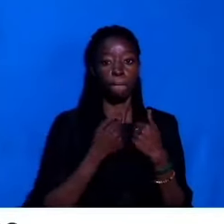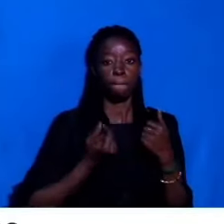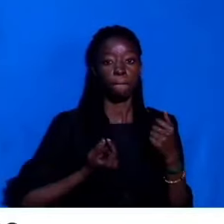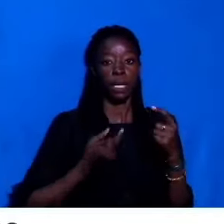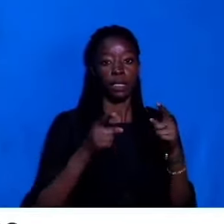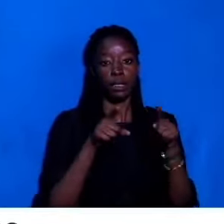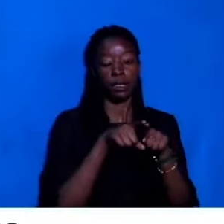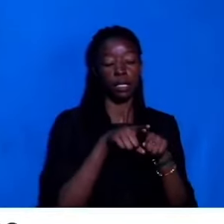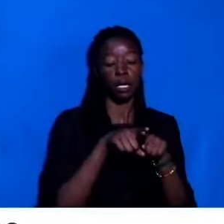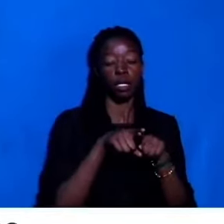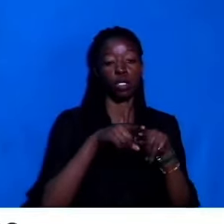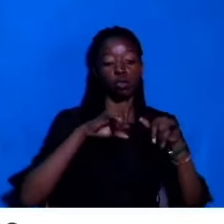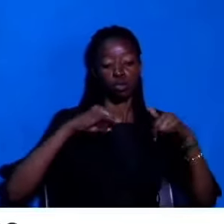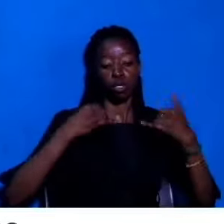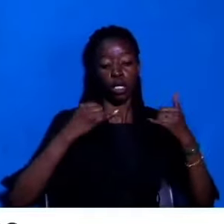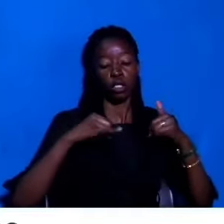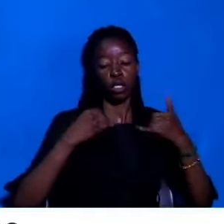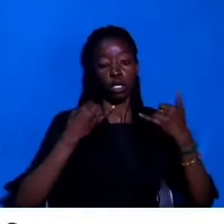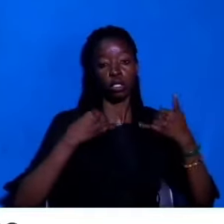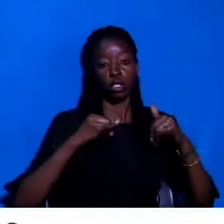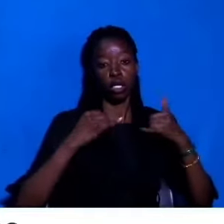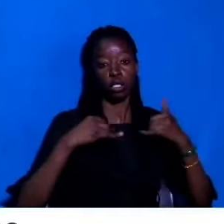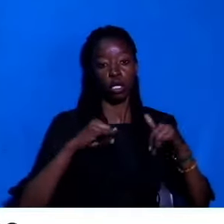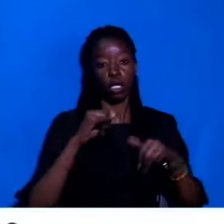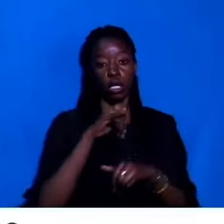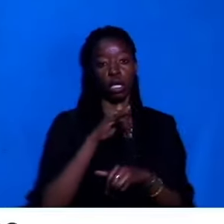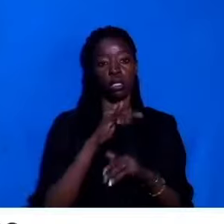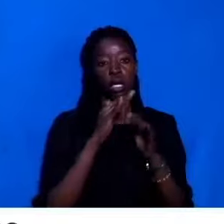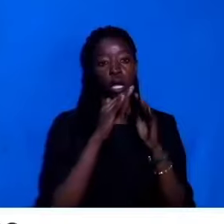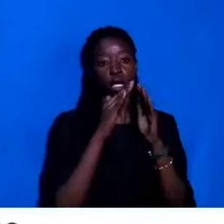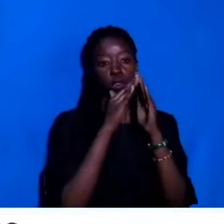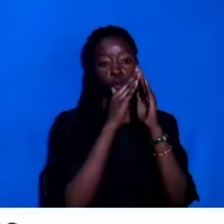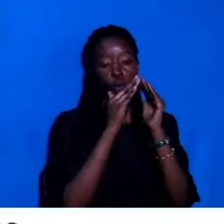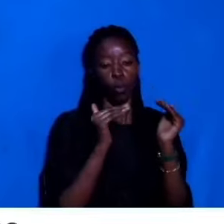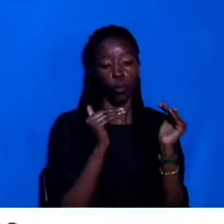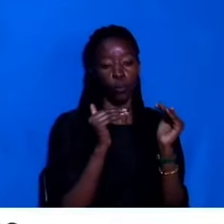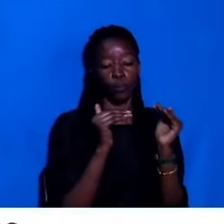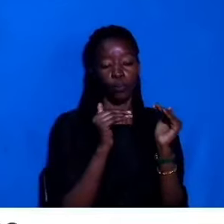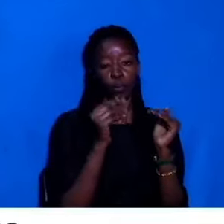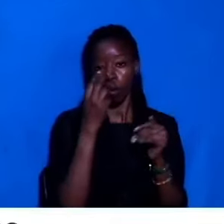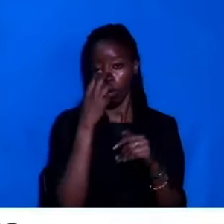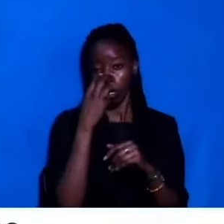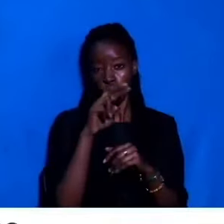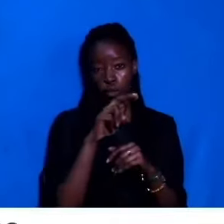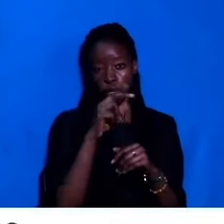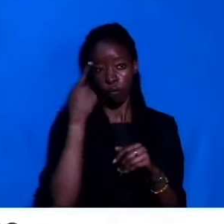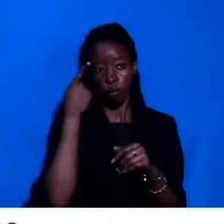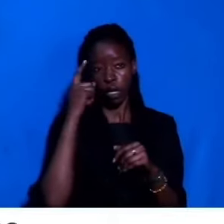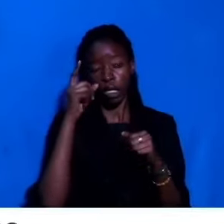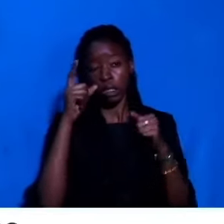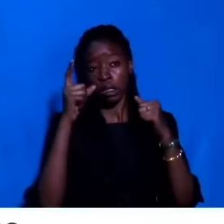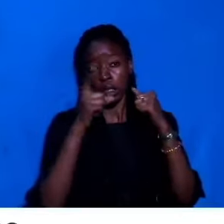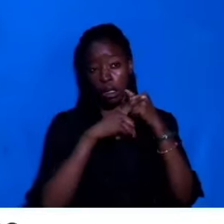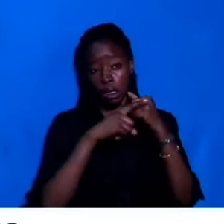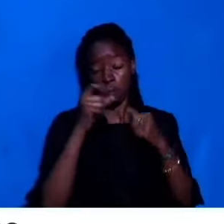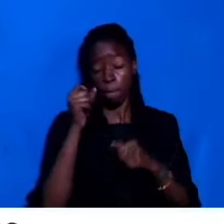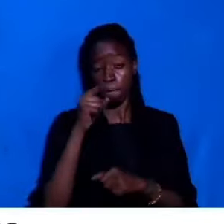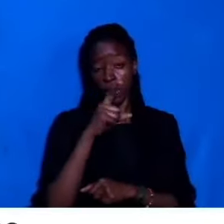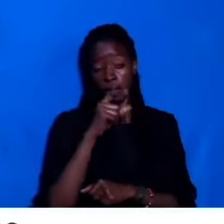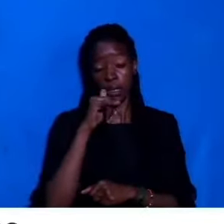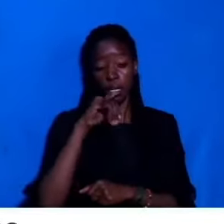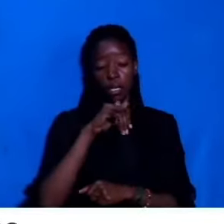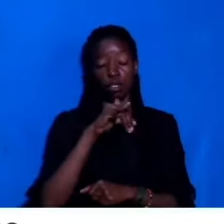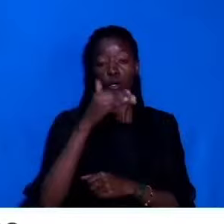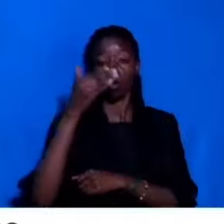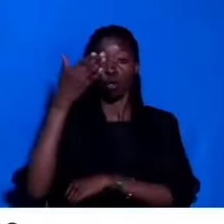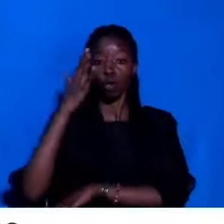work. And this is what we have come to do today. We are looking at the 6 months that the Lord has carried us, and we are coming together. I don't know which